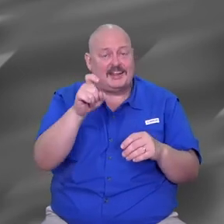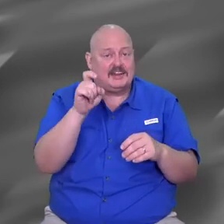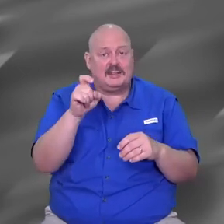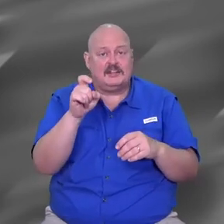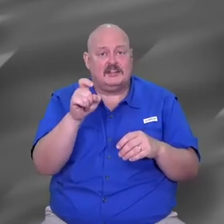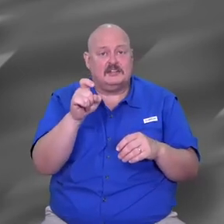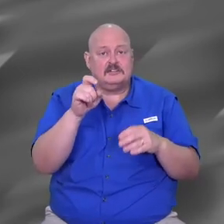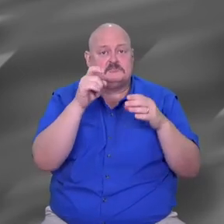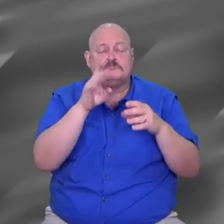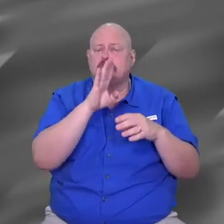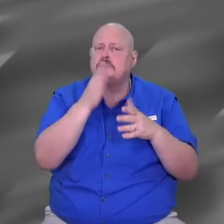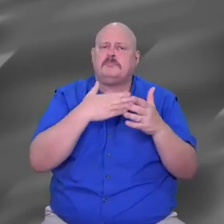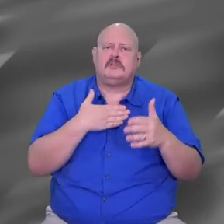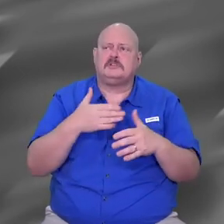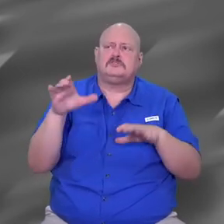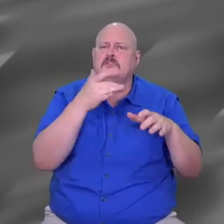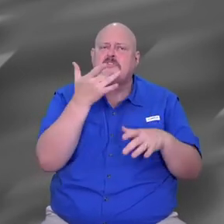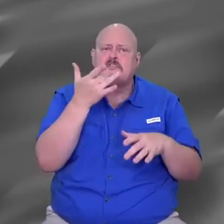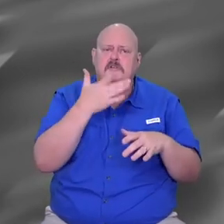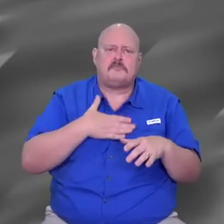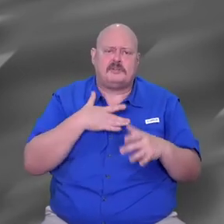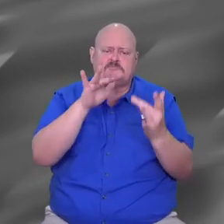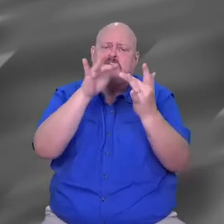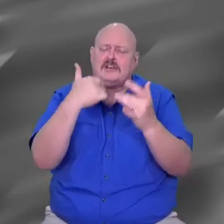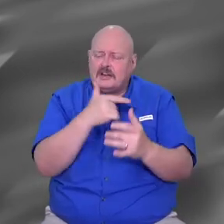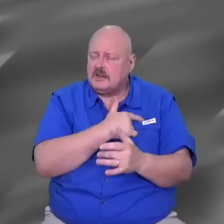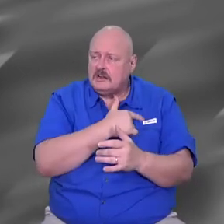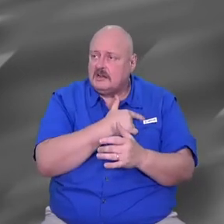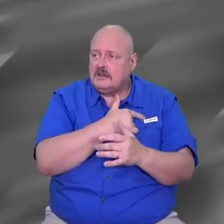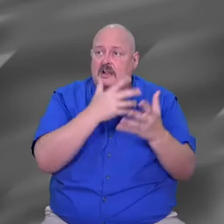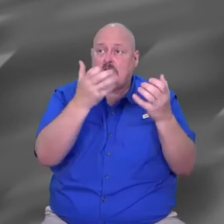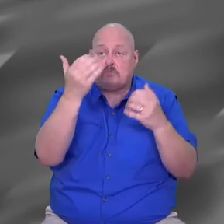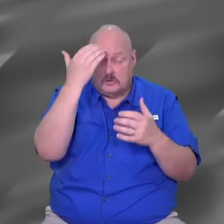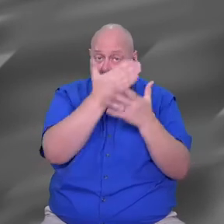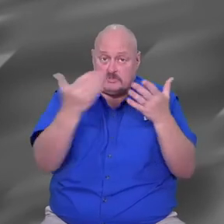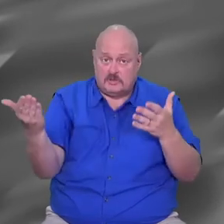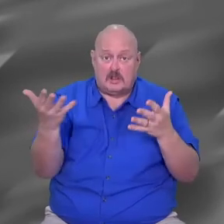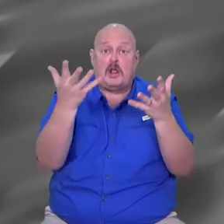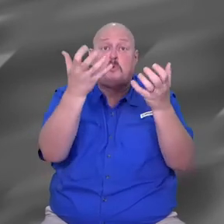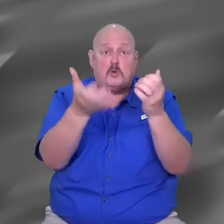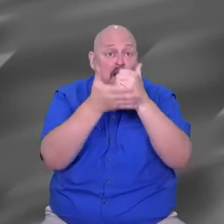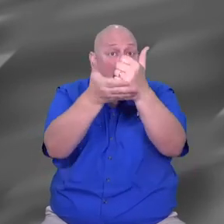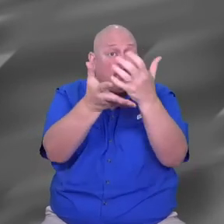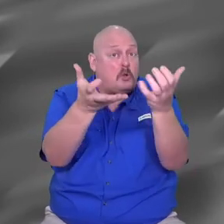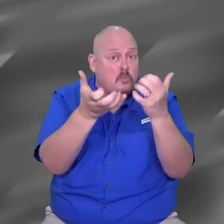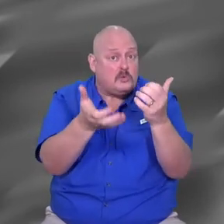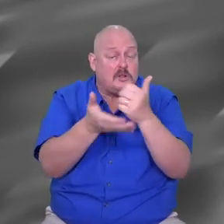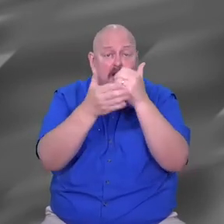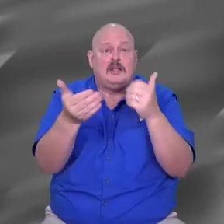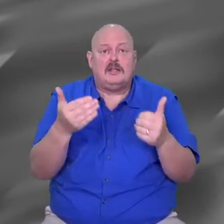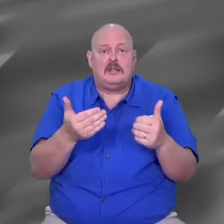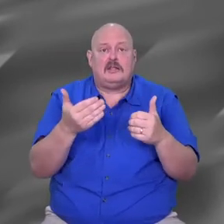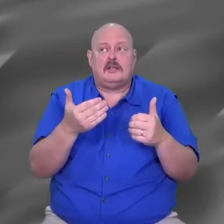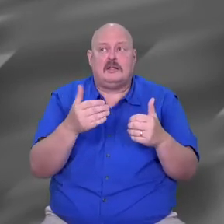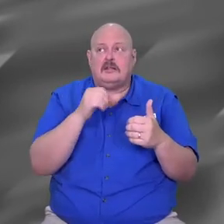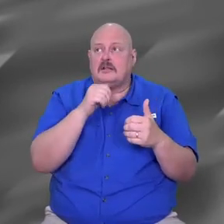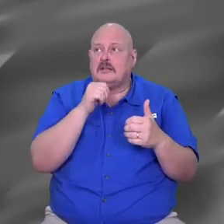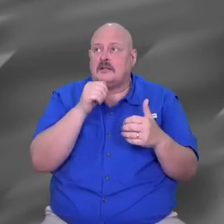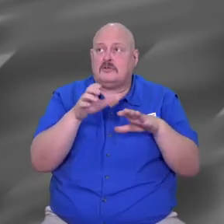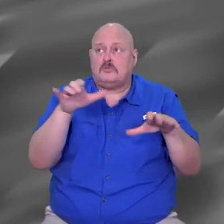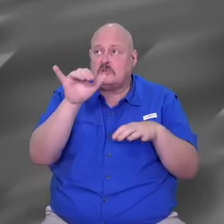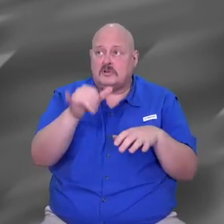address this. Would you please do us a favor and reach out to us? I want you to know something. We want to help. We want to assist. I would not have spent tonight dealing with